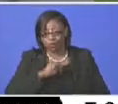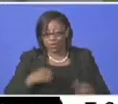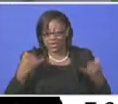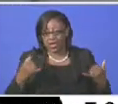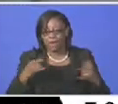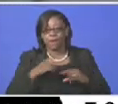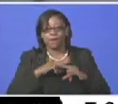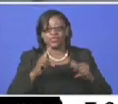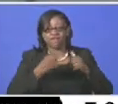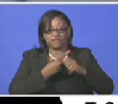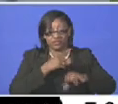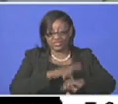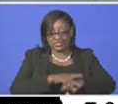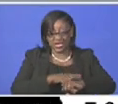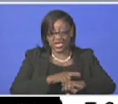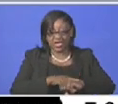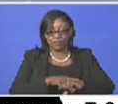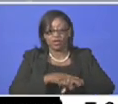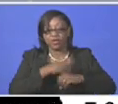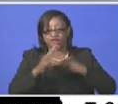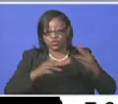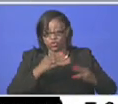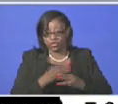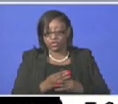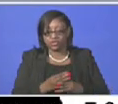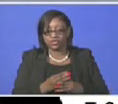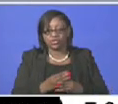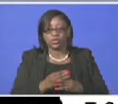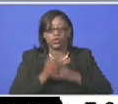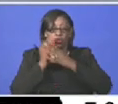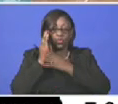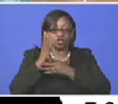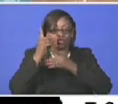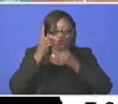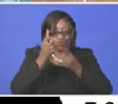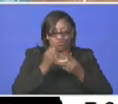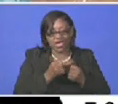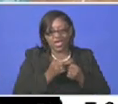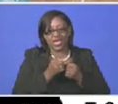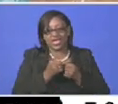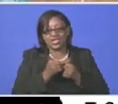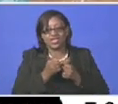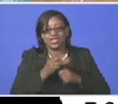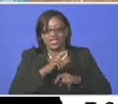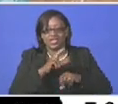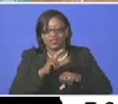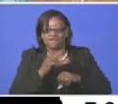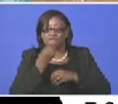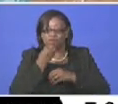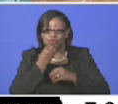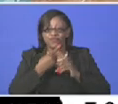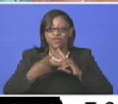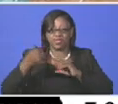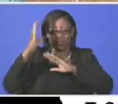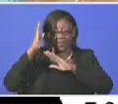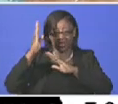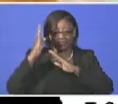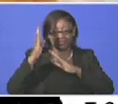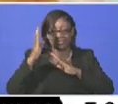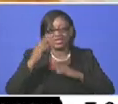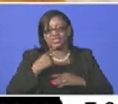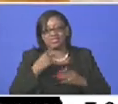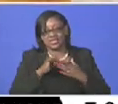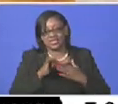time, travelers and pleasure seekers of the world will be able to try a menu featuring native Bahamian dishes, whether that be the